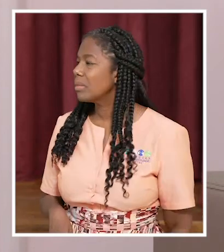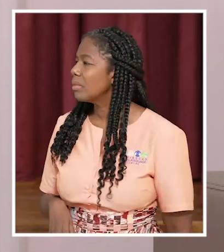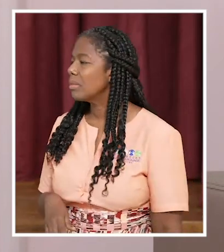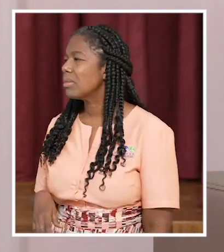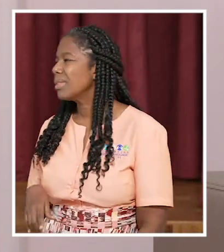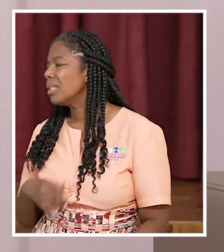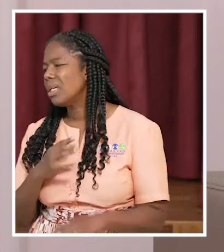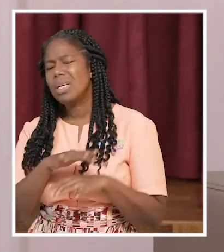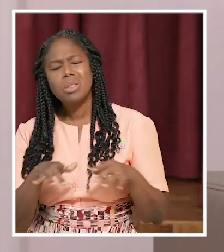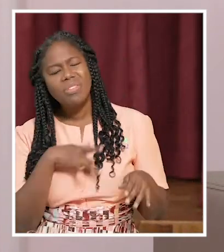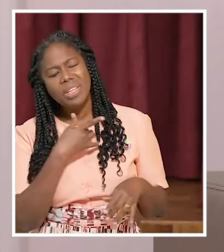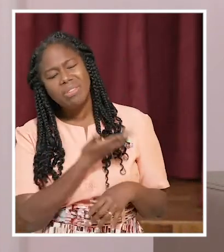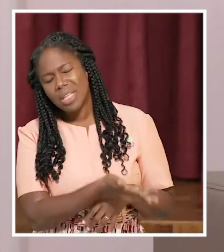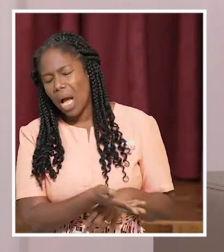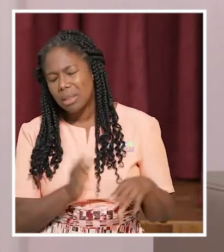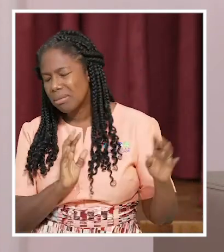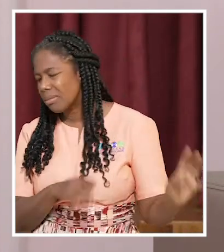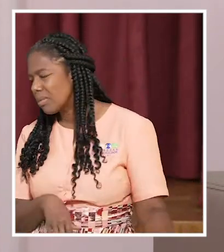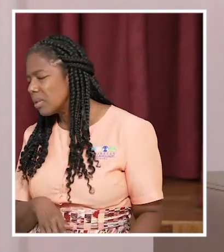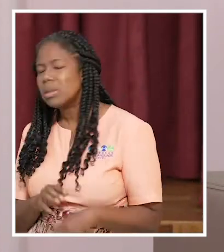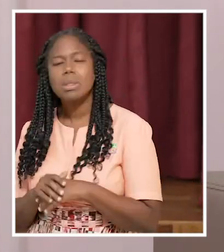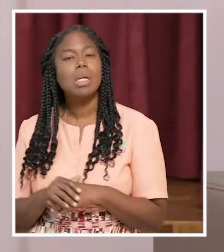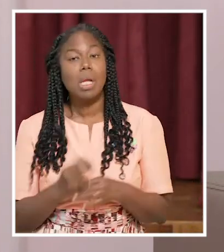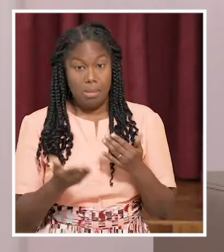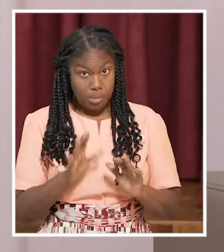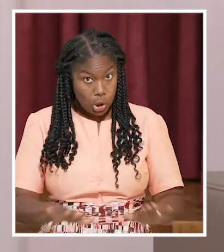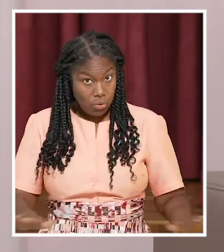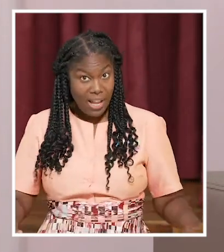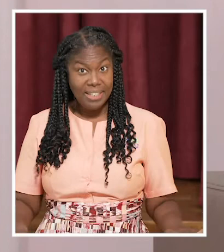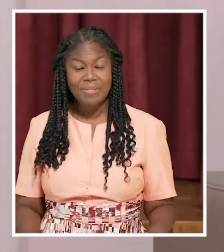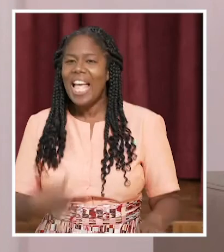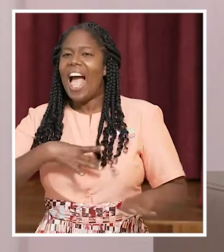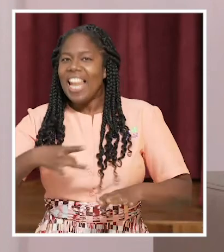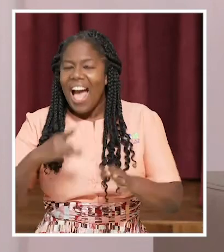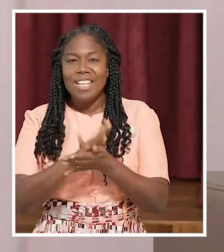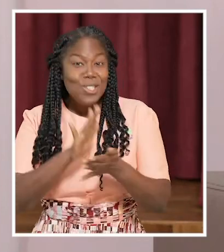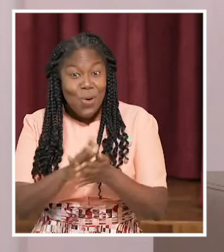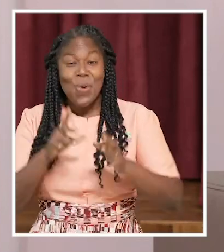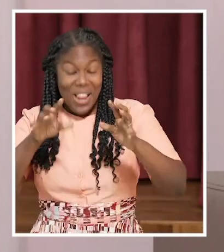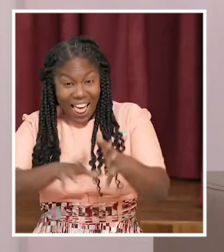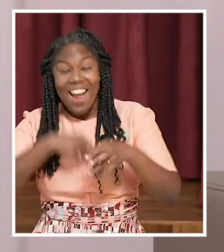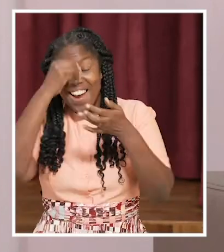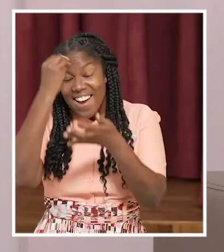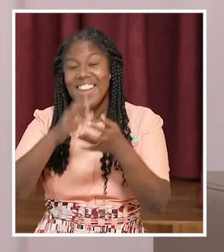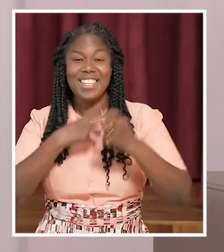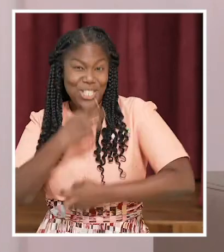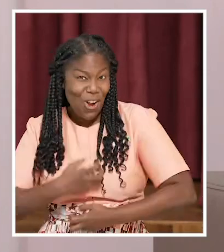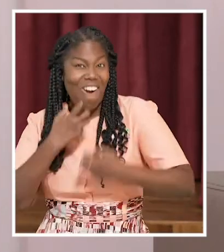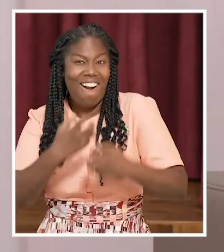A wife may lose interest in her household, the taking care of the family and the housework that she would normally do